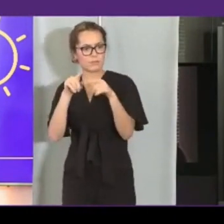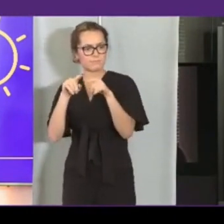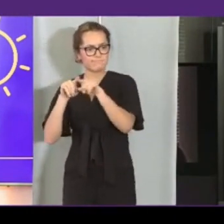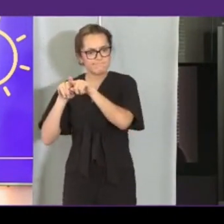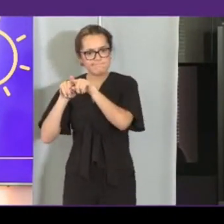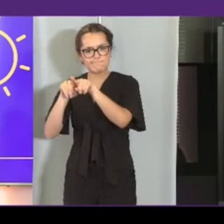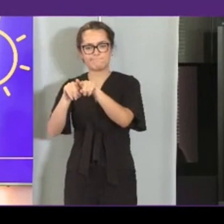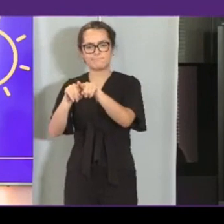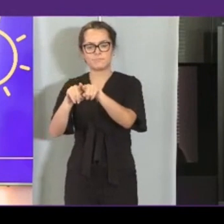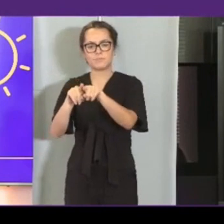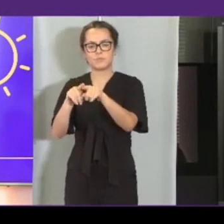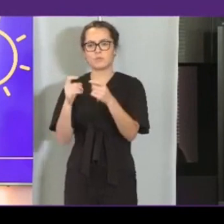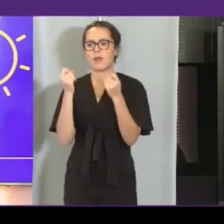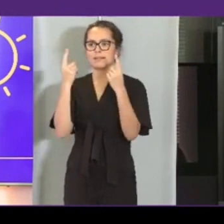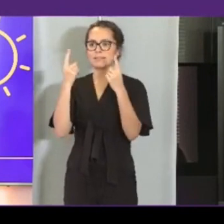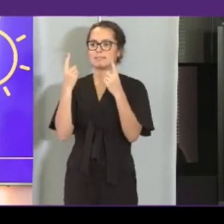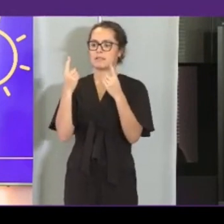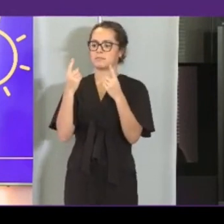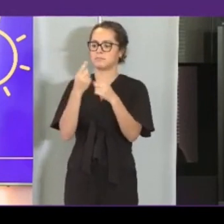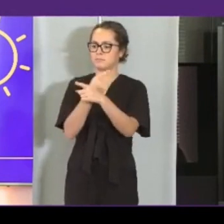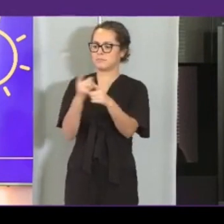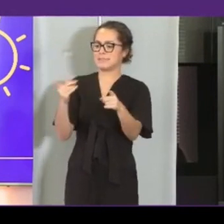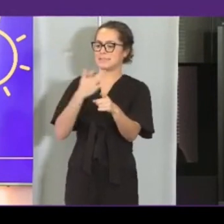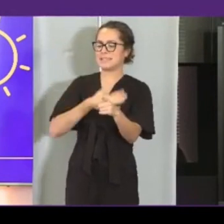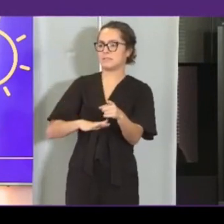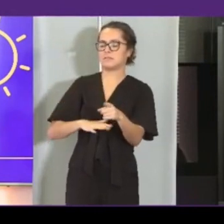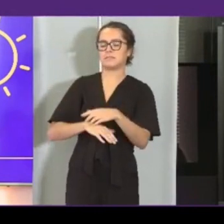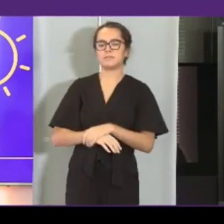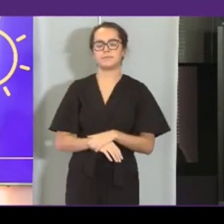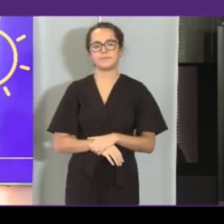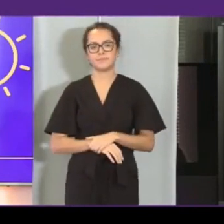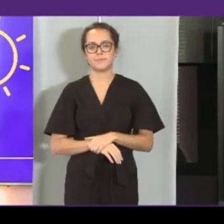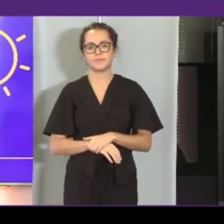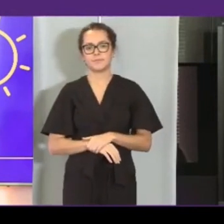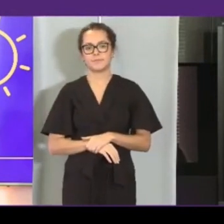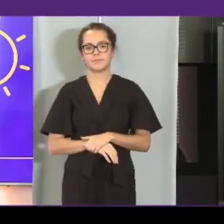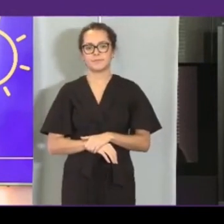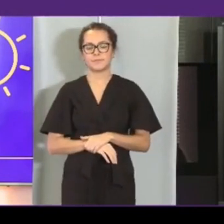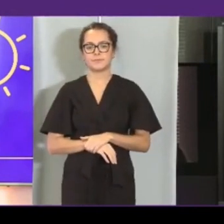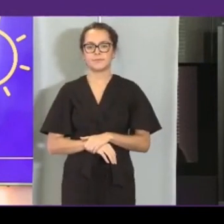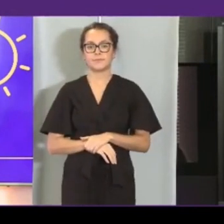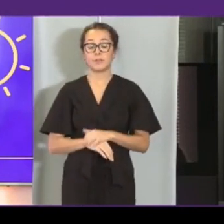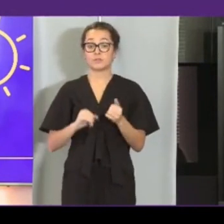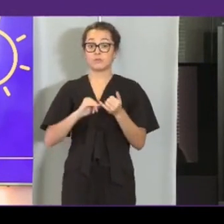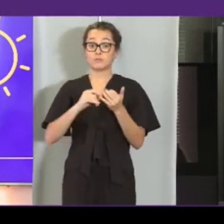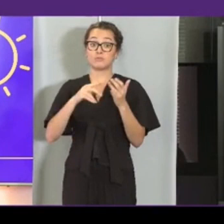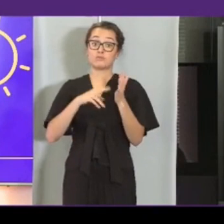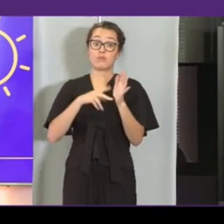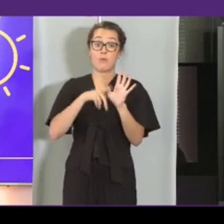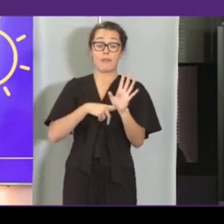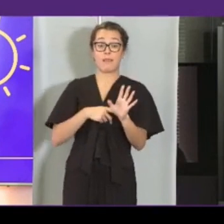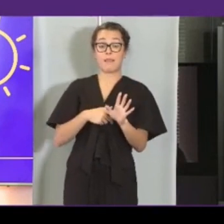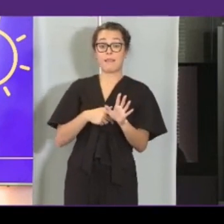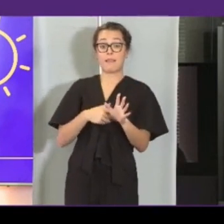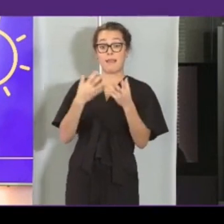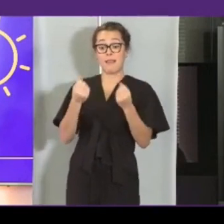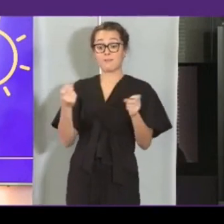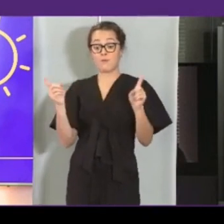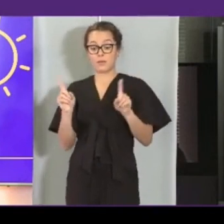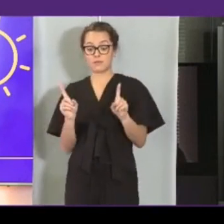the needs of disabled people. And so what Sony has, the Idea